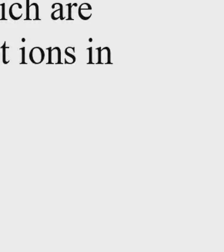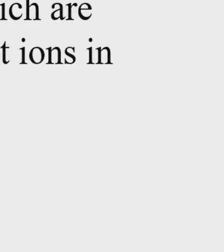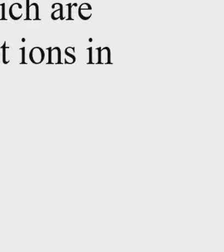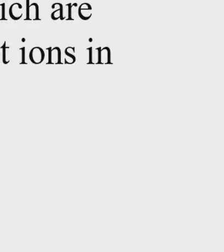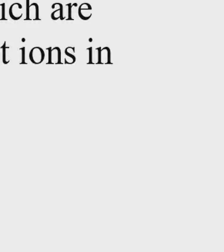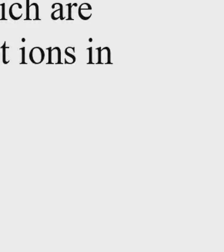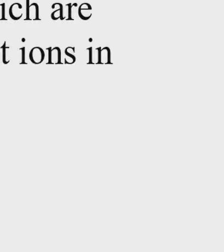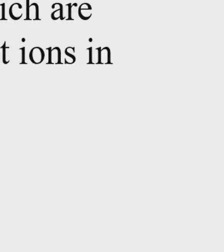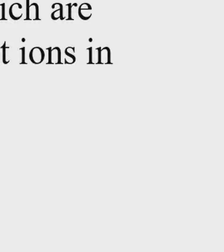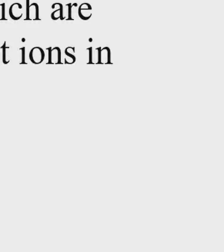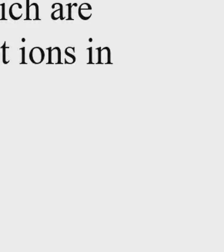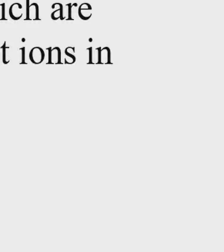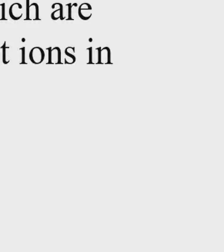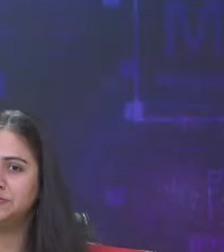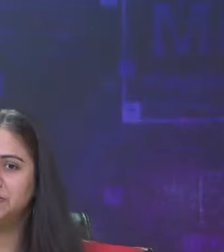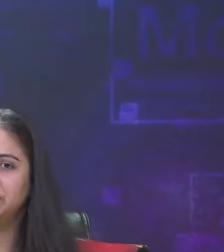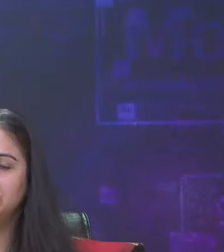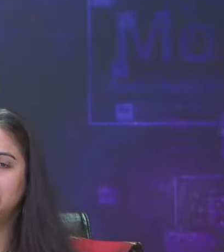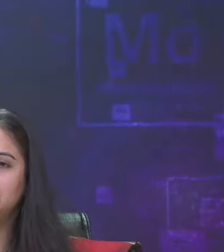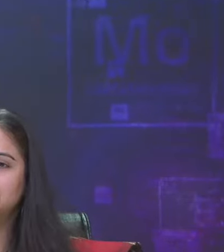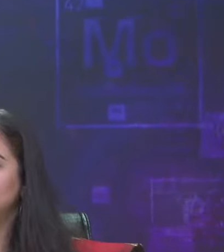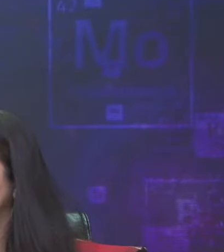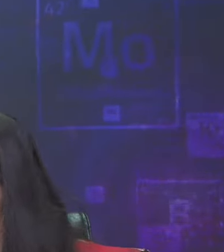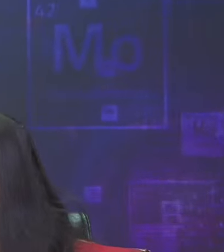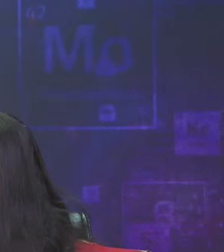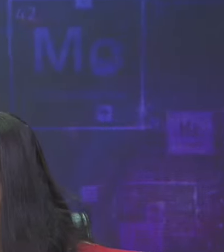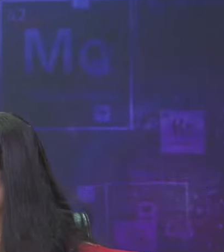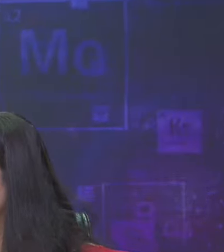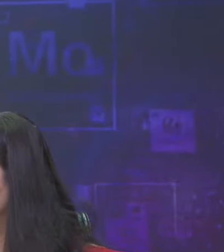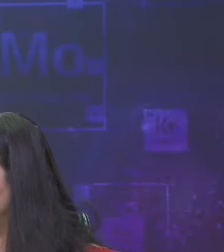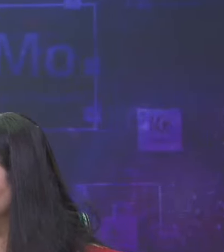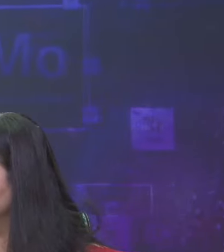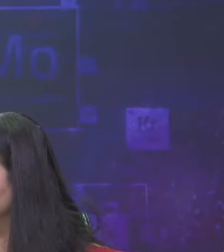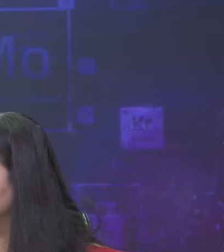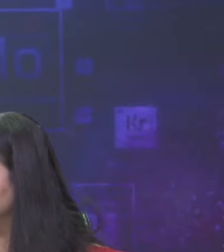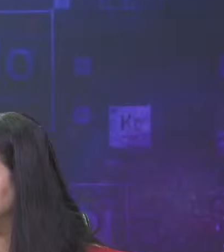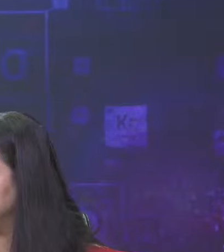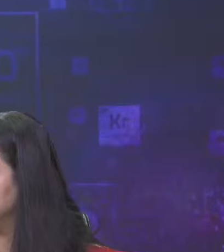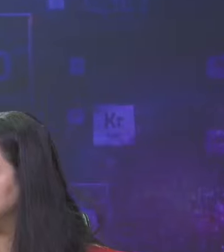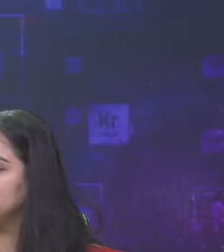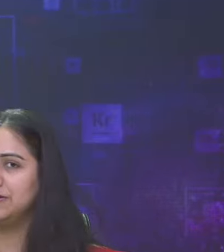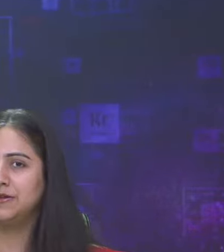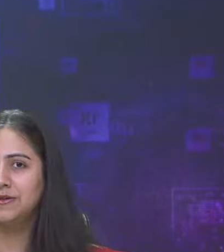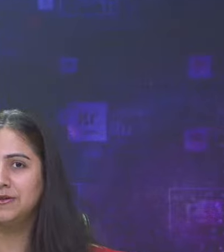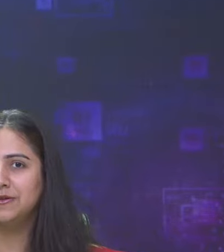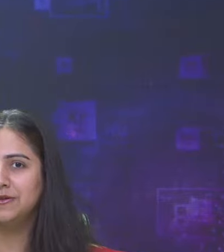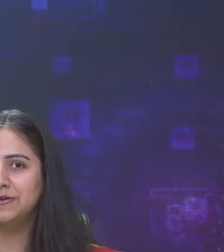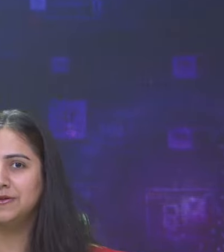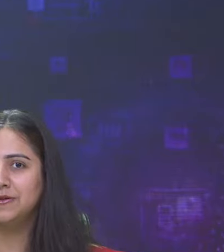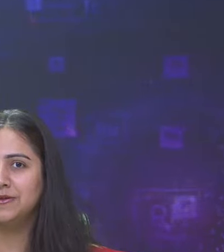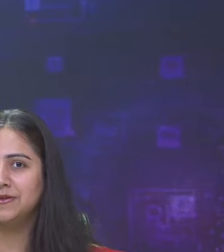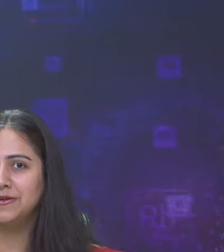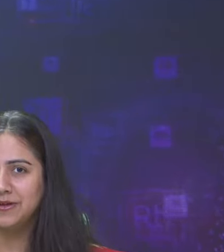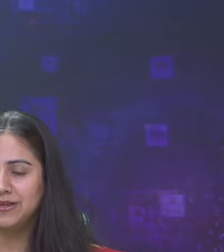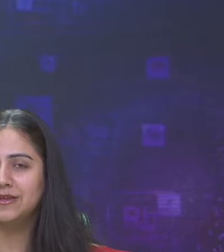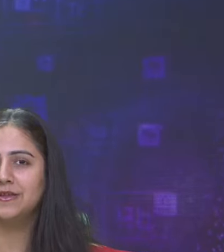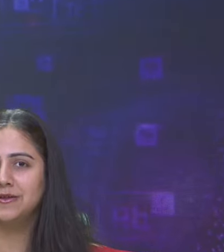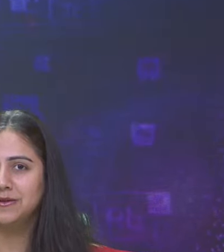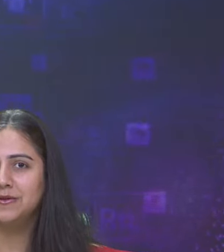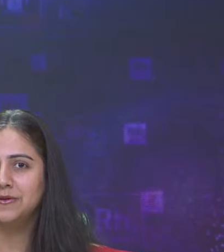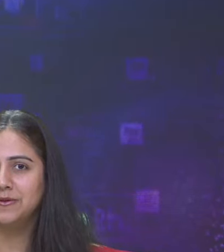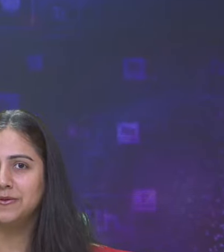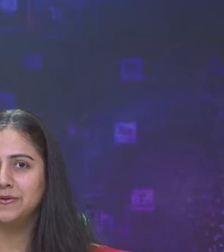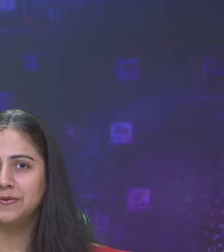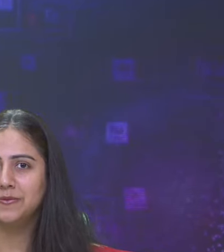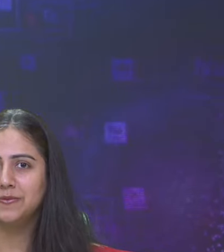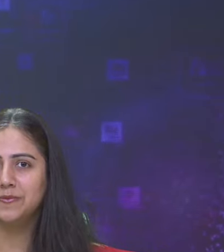like to tell us more about the difference between double salts and coordination compounds? We just are taking the example. In case of